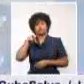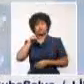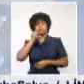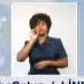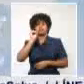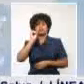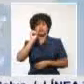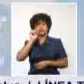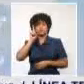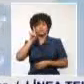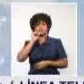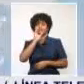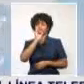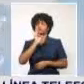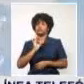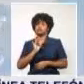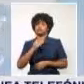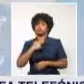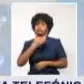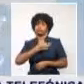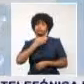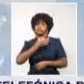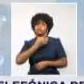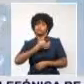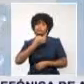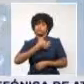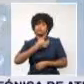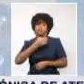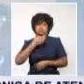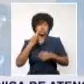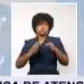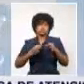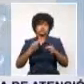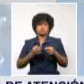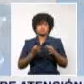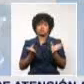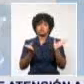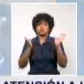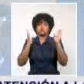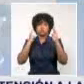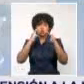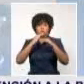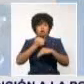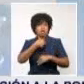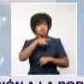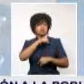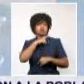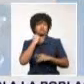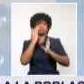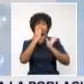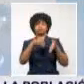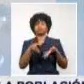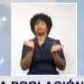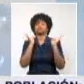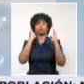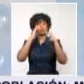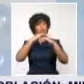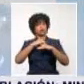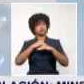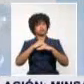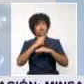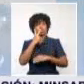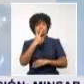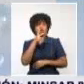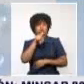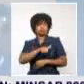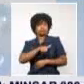4.09%. We had no fatalities yesterday. We have the 2 evacuees from the